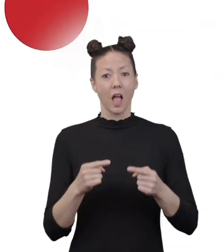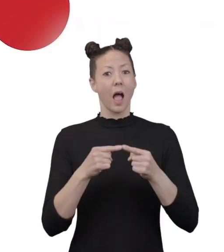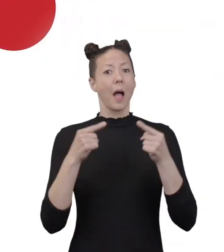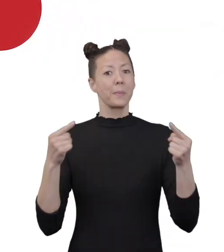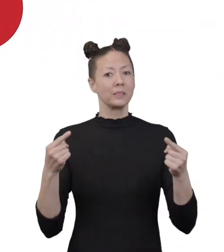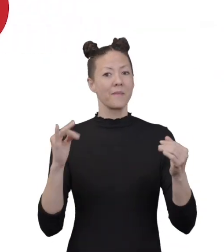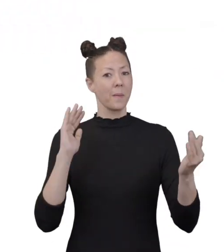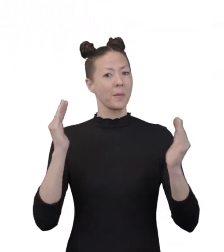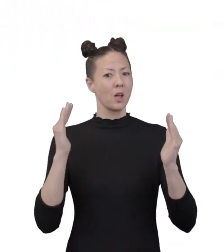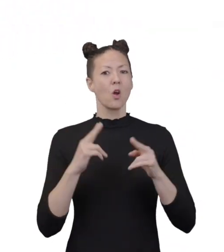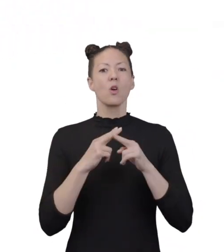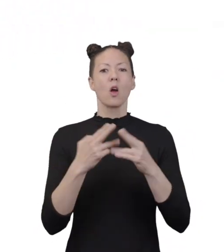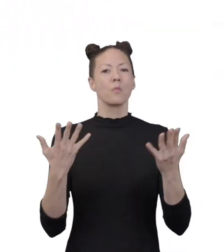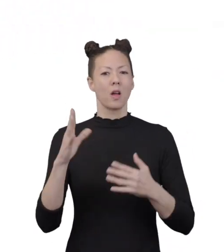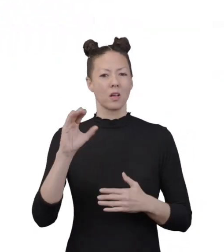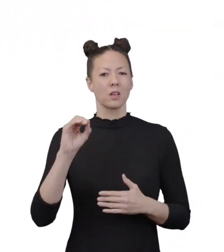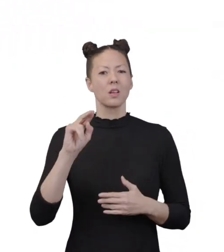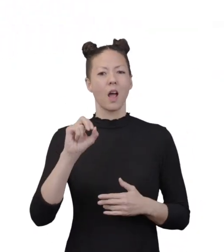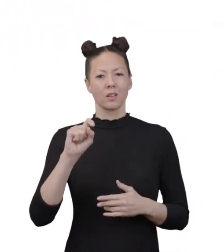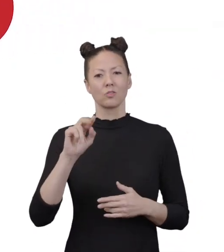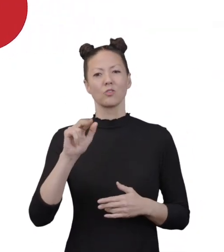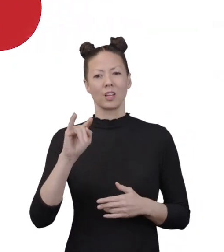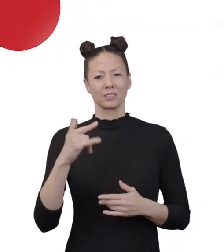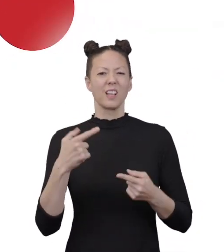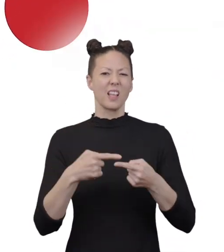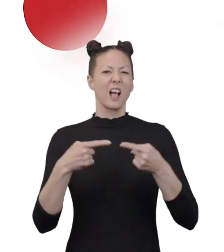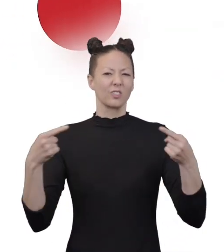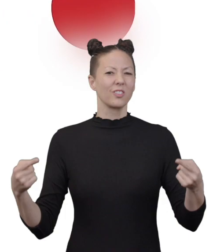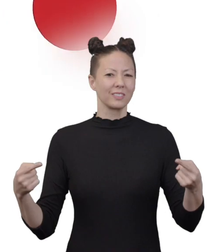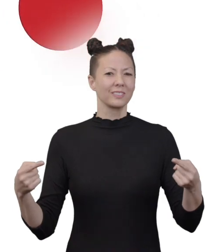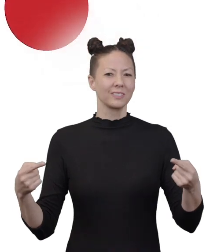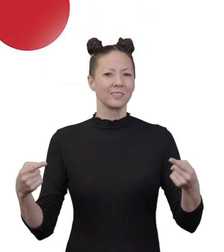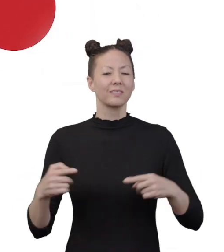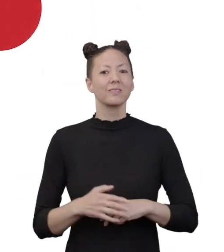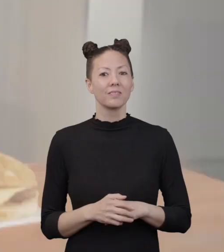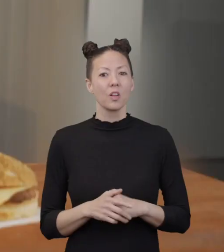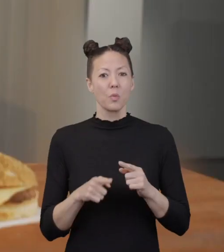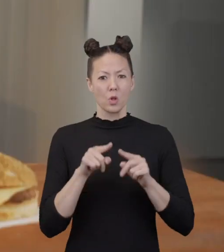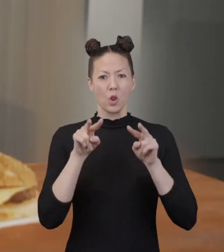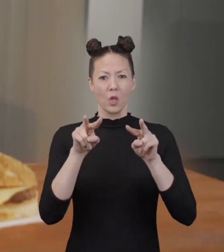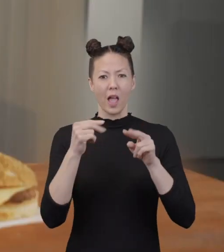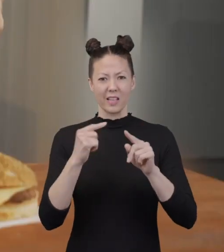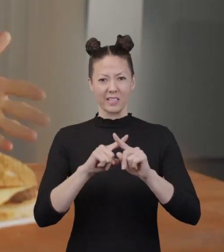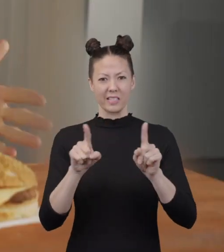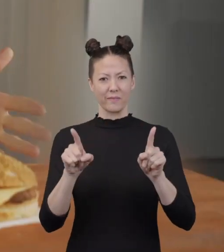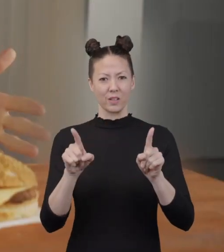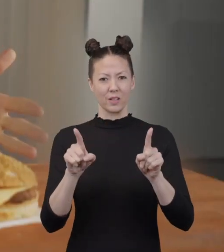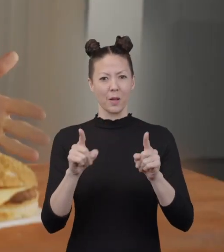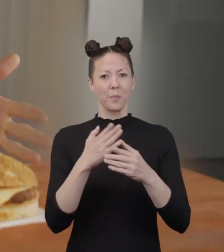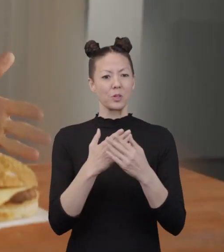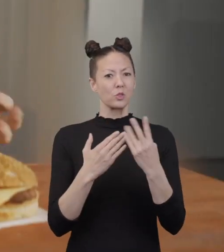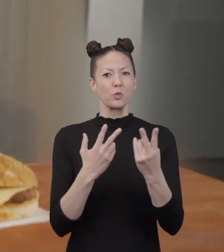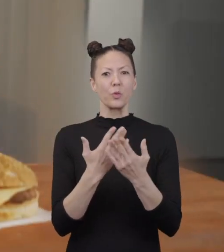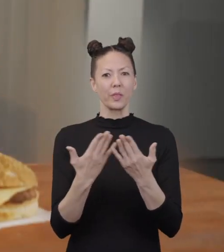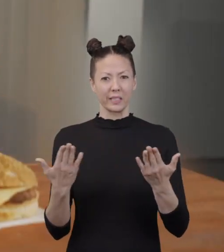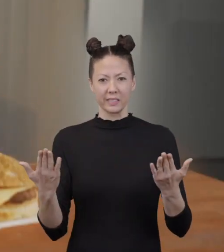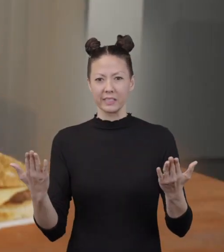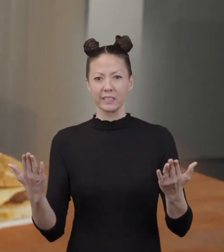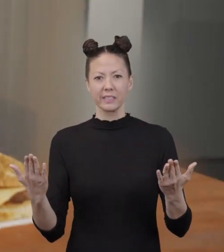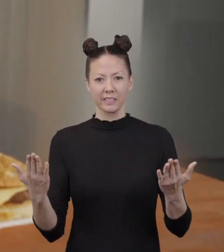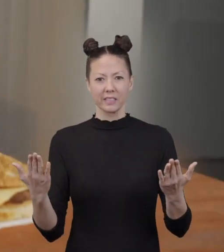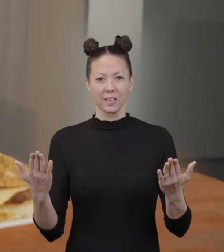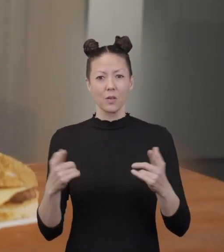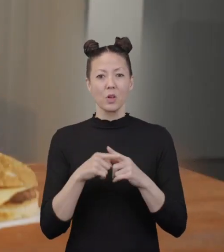The opposite of comparing is called contrasting. That's when we look for the differences between